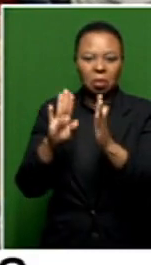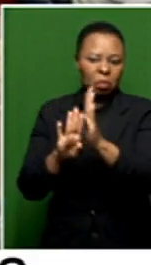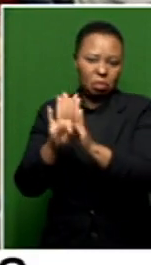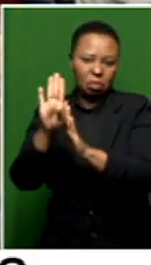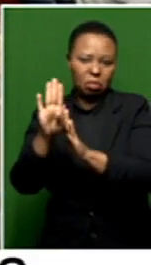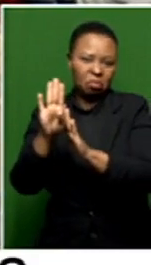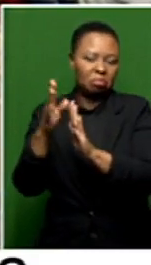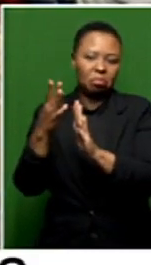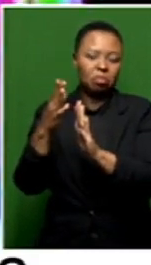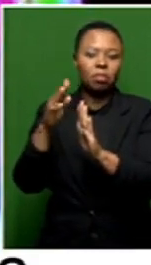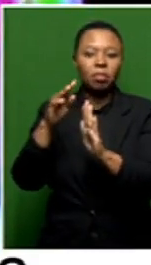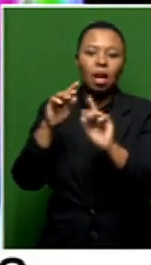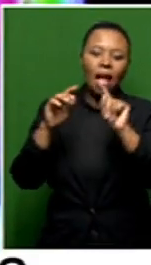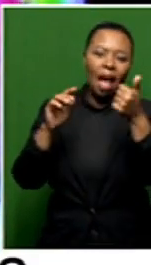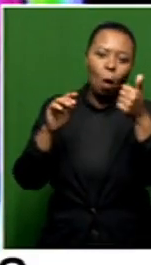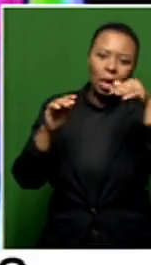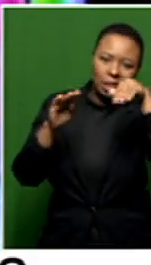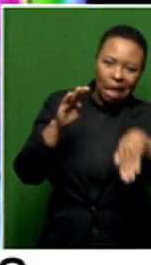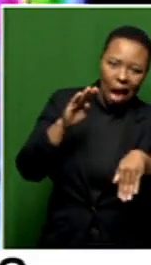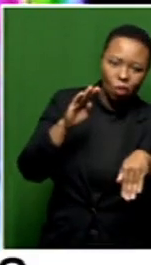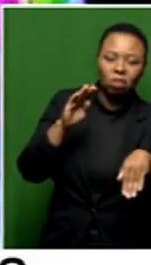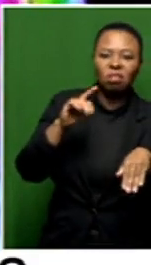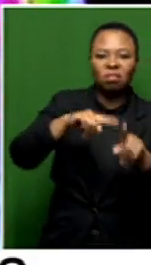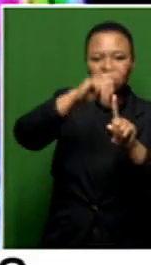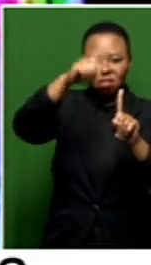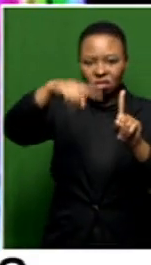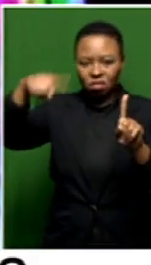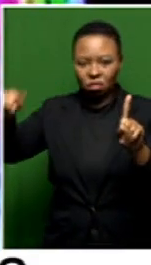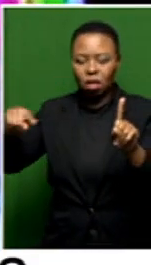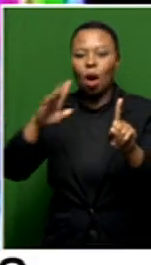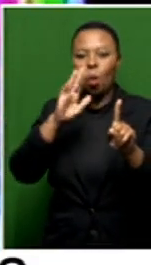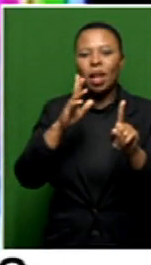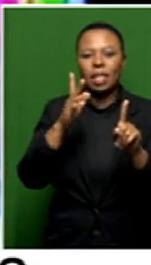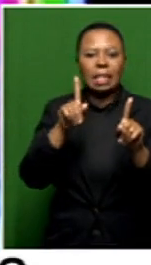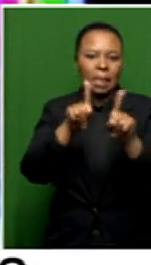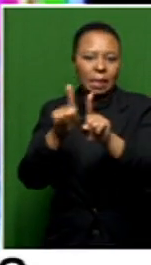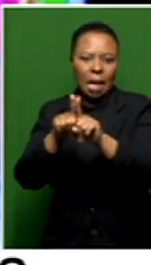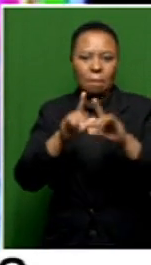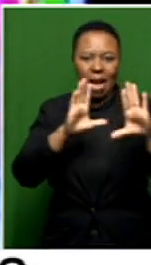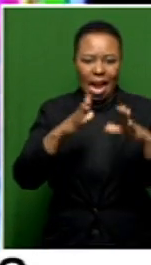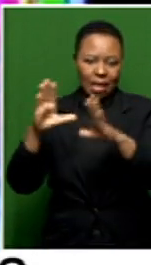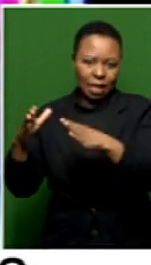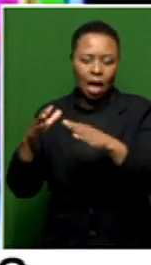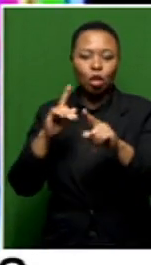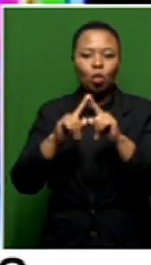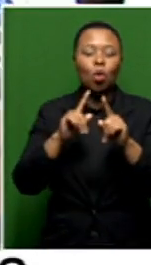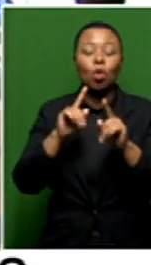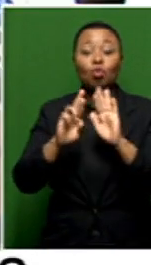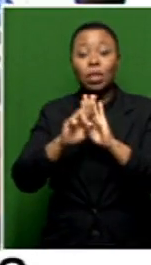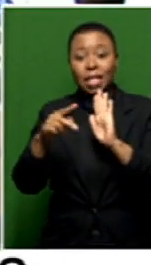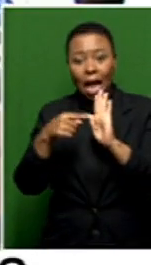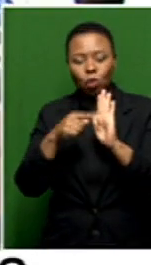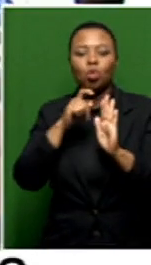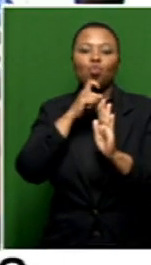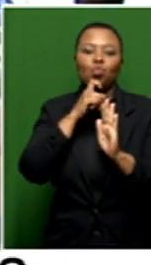for one particular party and down for the other, it'll be the same for the rest of the cluster. And we use those results then